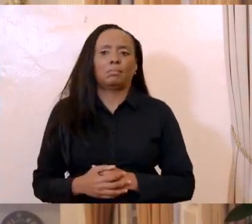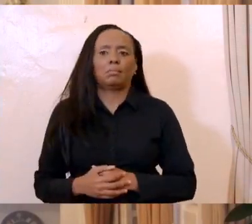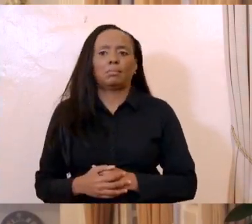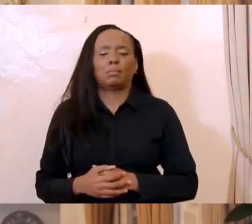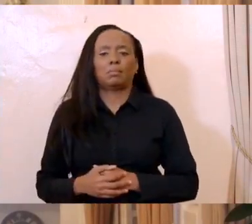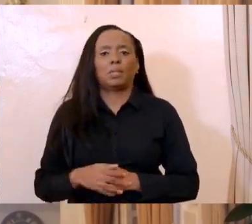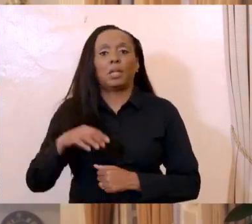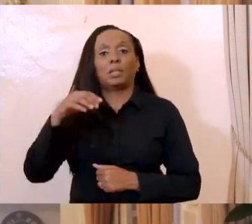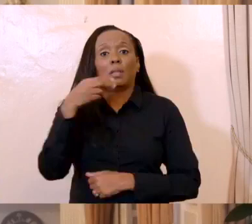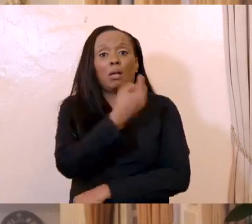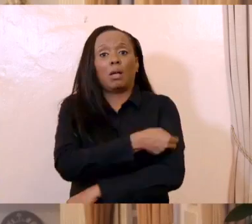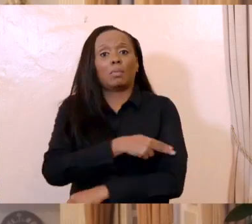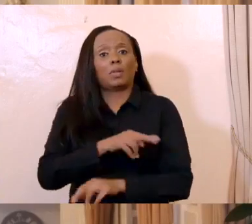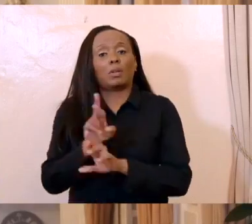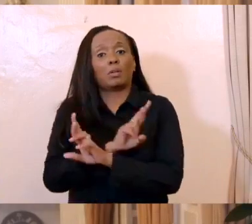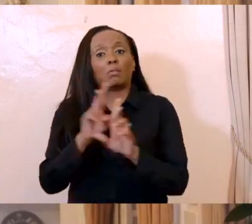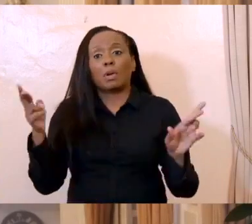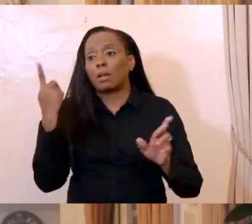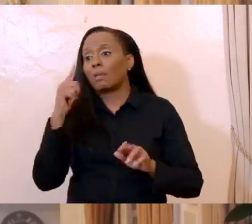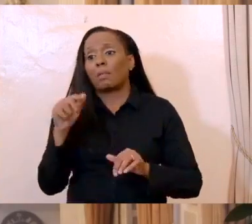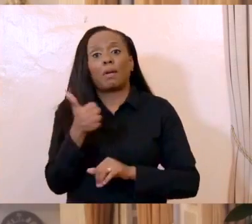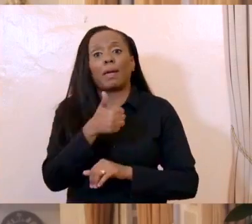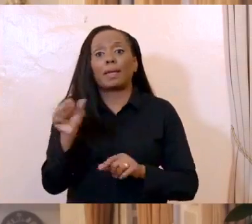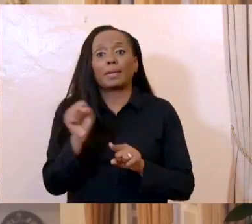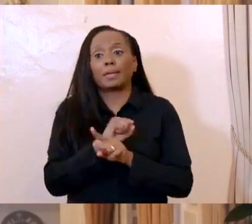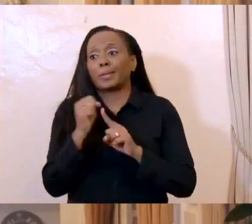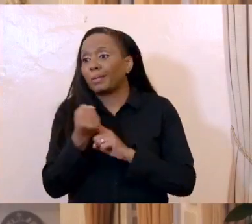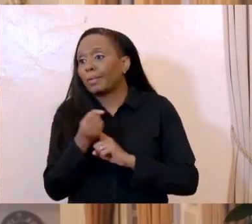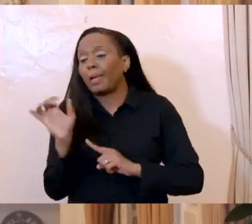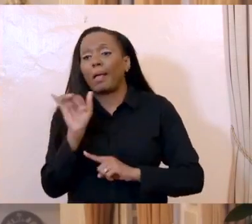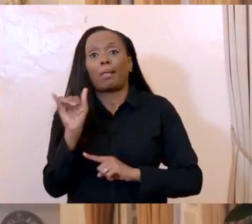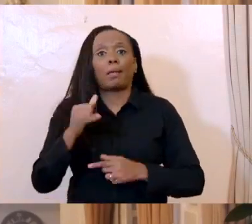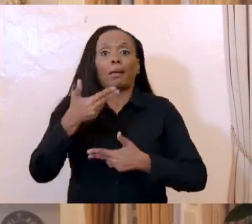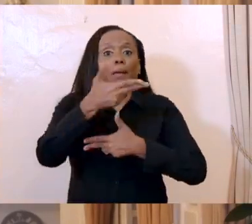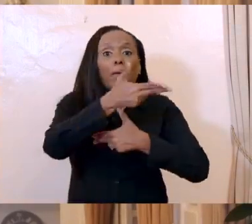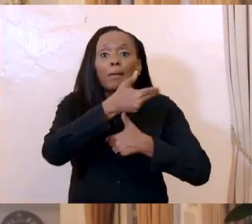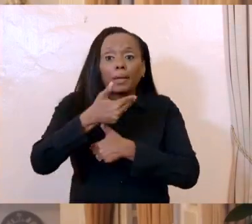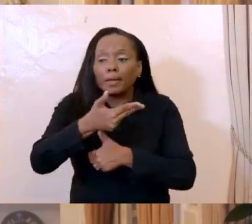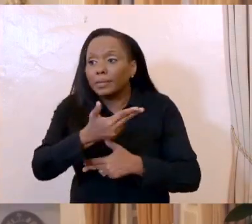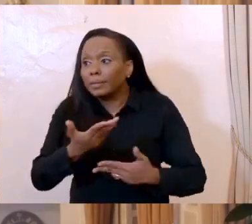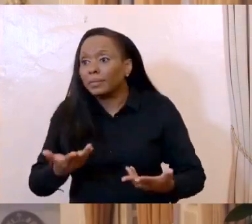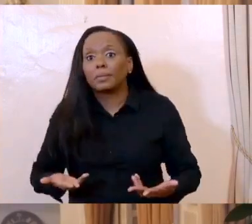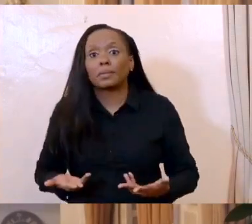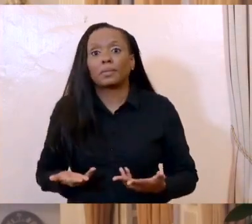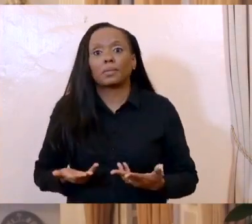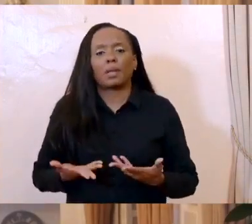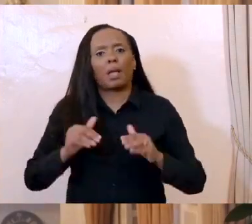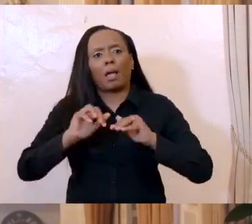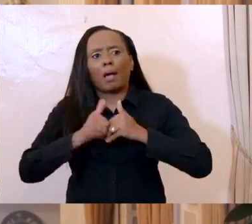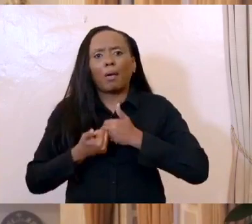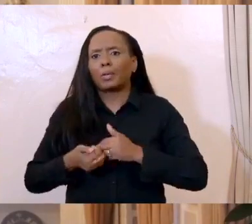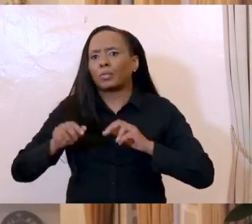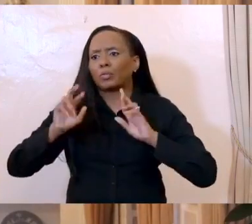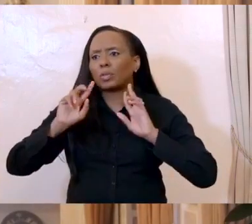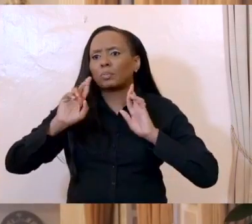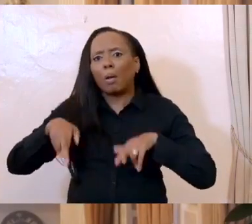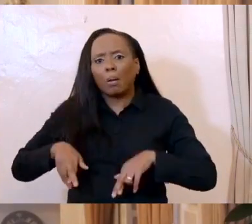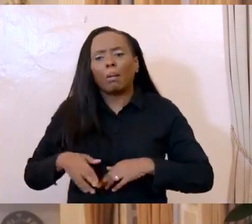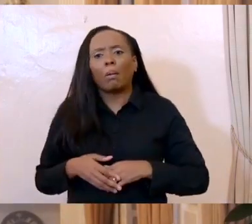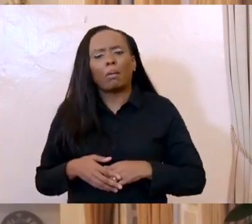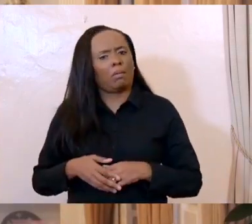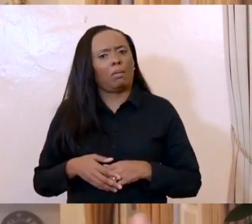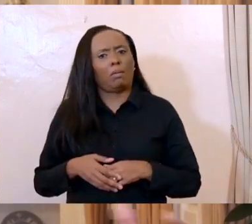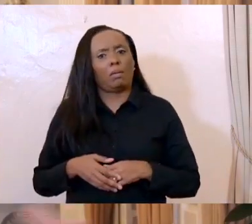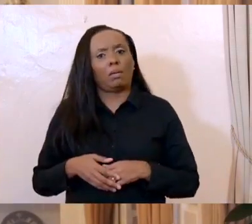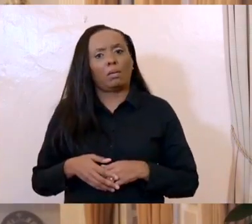emergency situations, including hurricanes and devastating hurricanes, and how they will reconfigure in a situation like